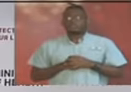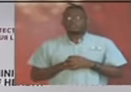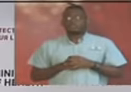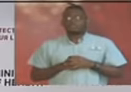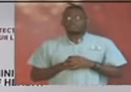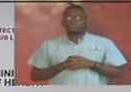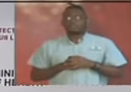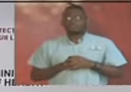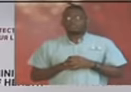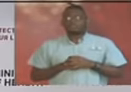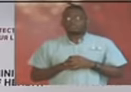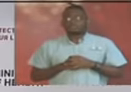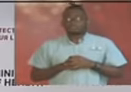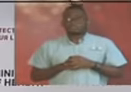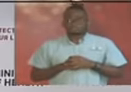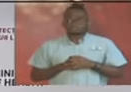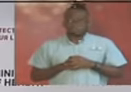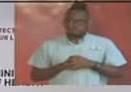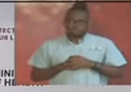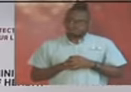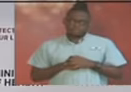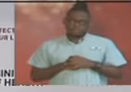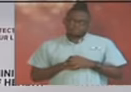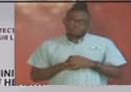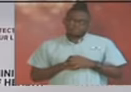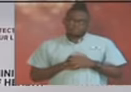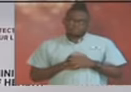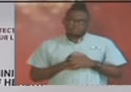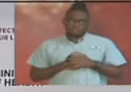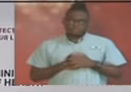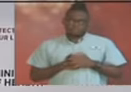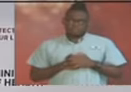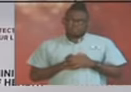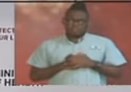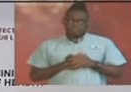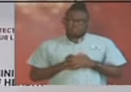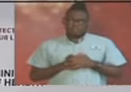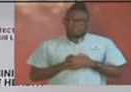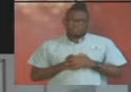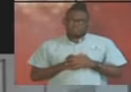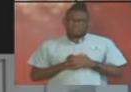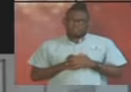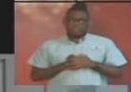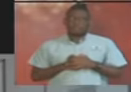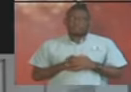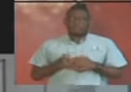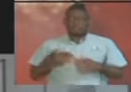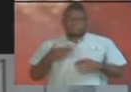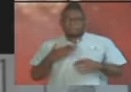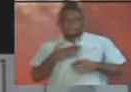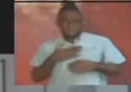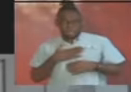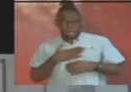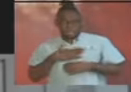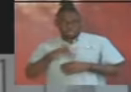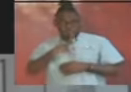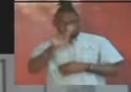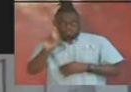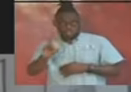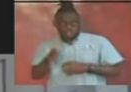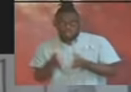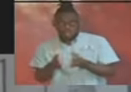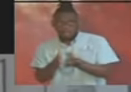Please go ahead and pose your questions. We can hear you. Yes, you're hearing me. Okay, Yes. great. My question follows up on Ms. Wilson's question.